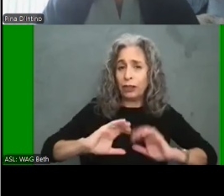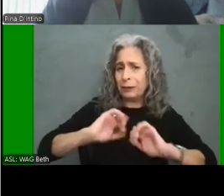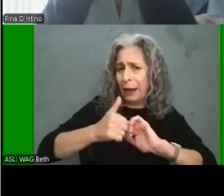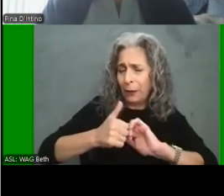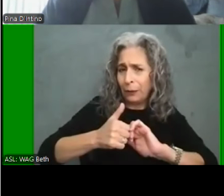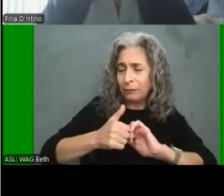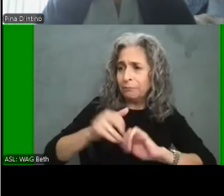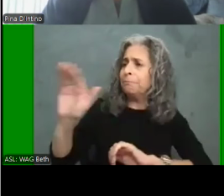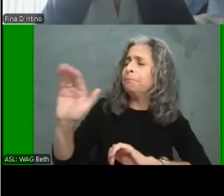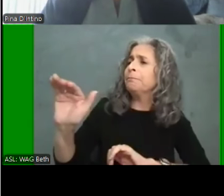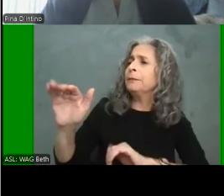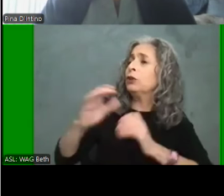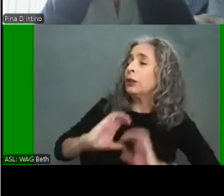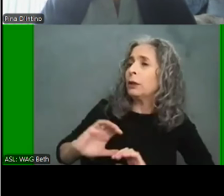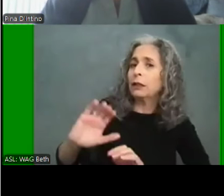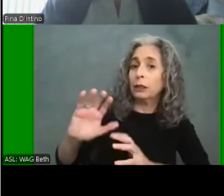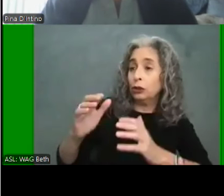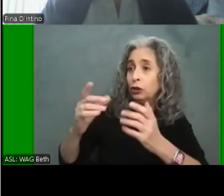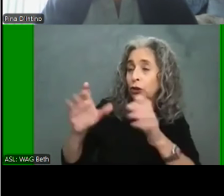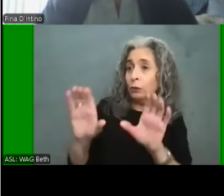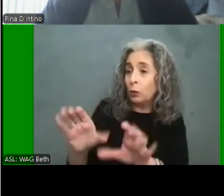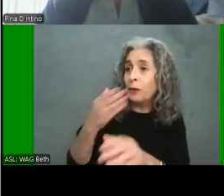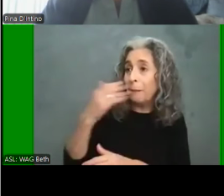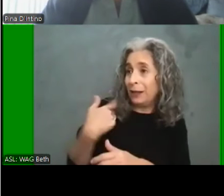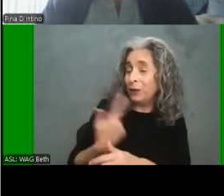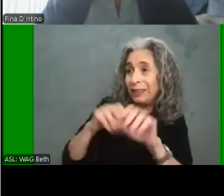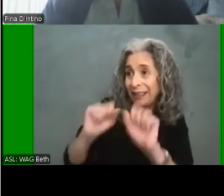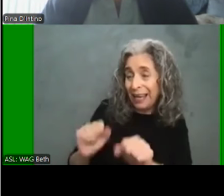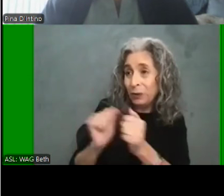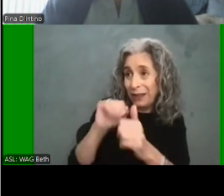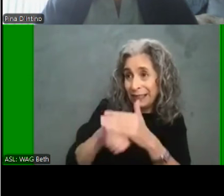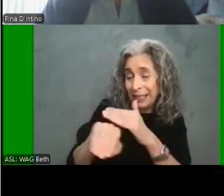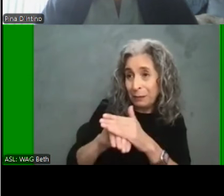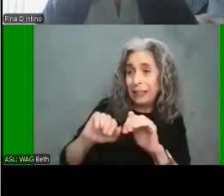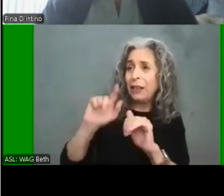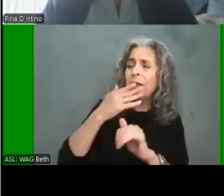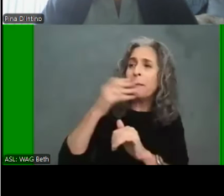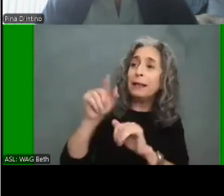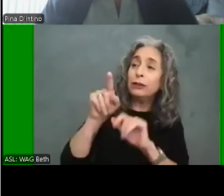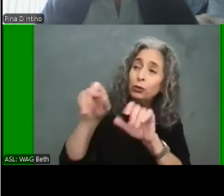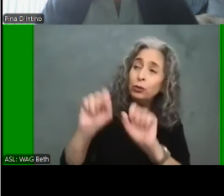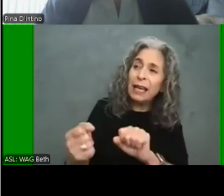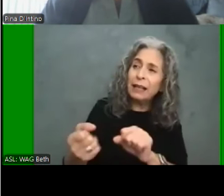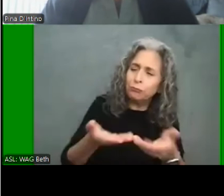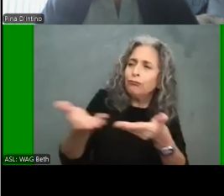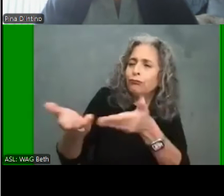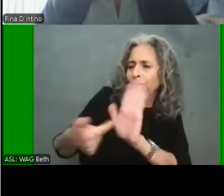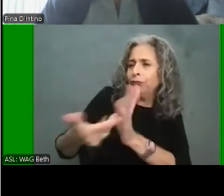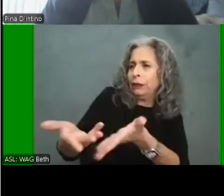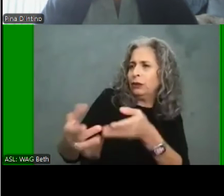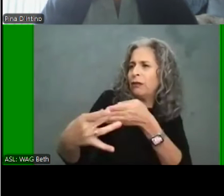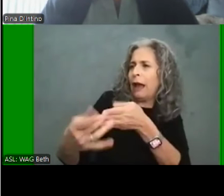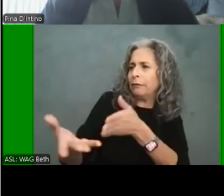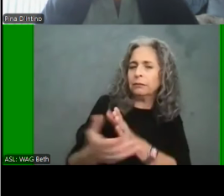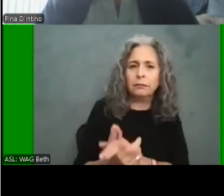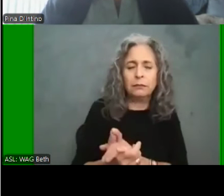your customers, look, you want to be doing the best you can on accessibility. Here's the way that you can do it, and you can state it publicly. Okay. And